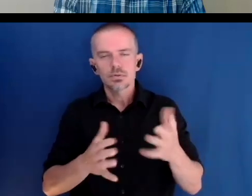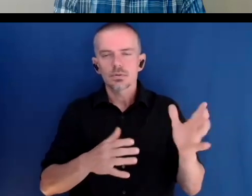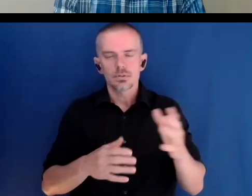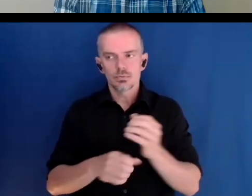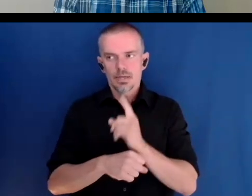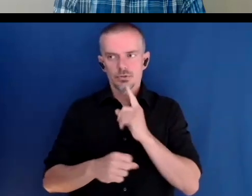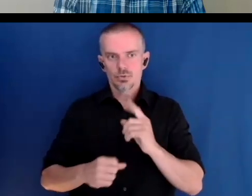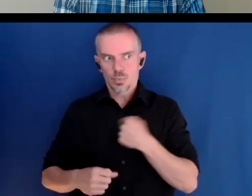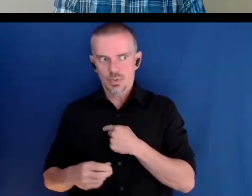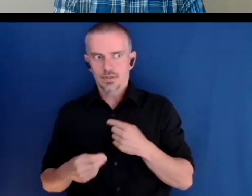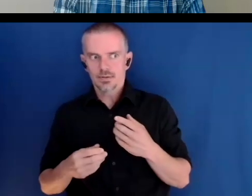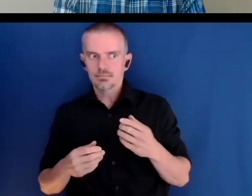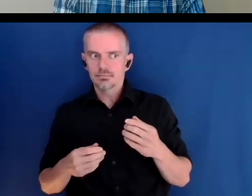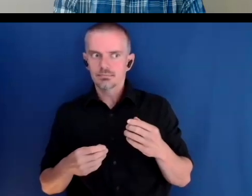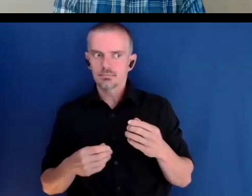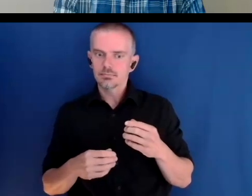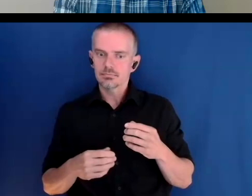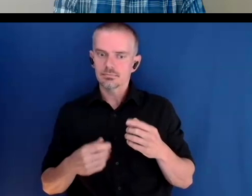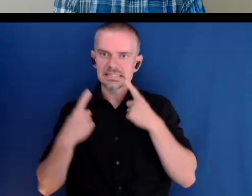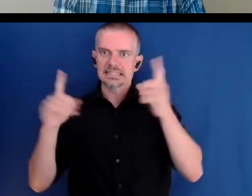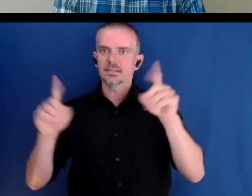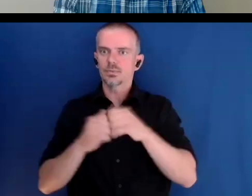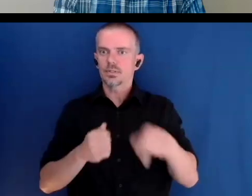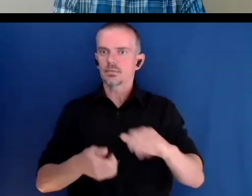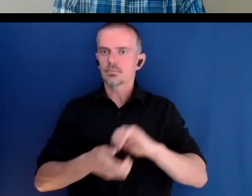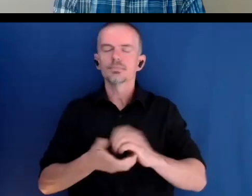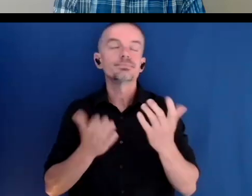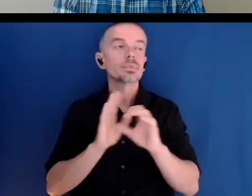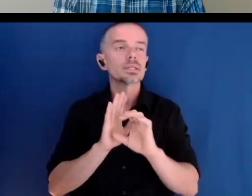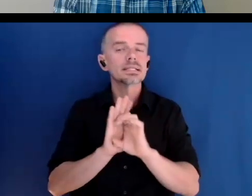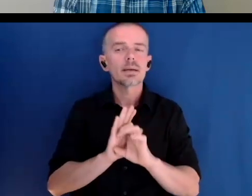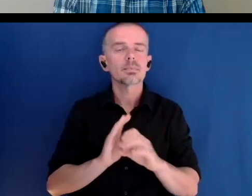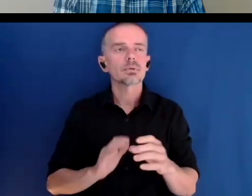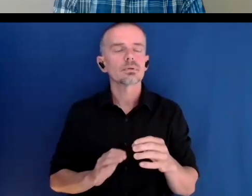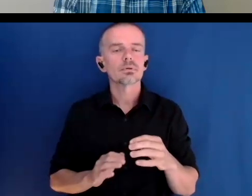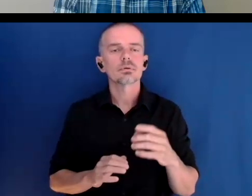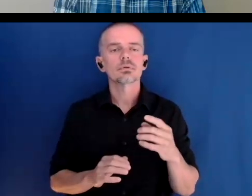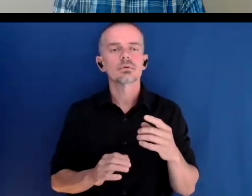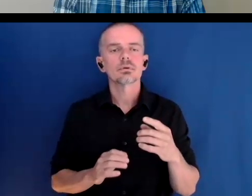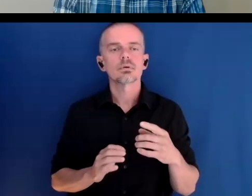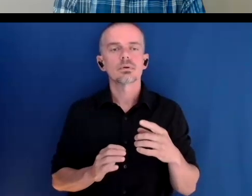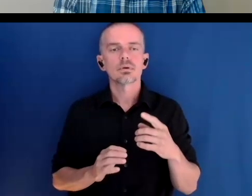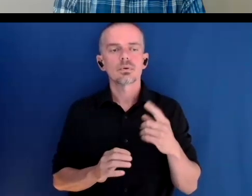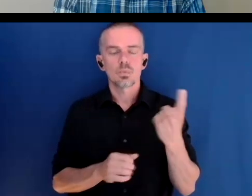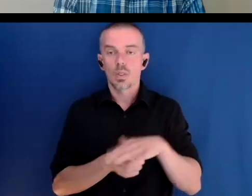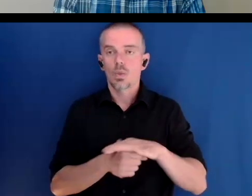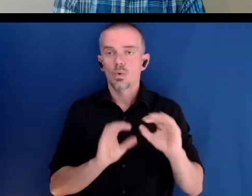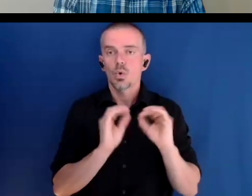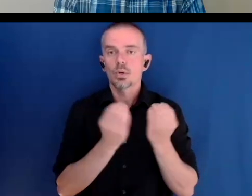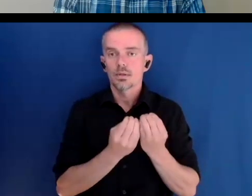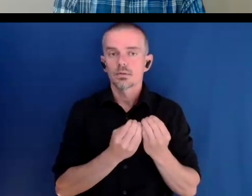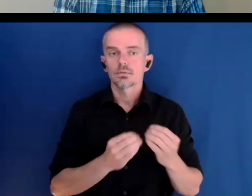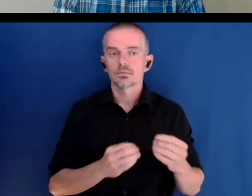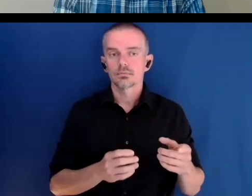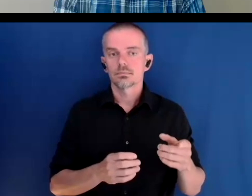about examples of that, we've worked with one local organization, happens to be the